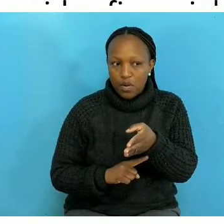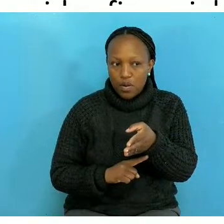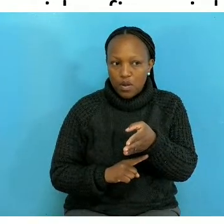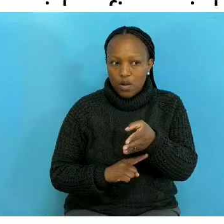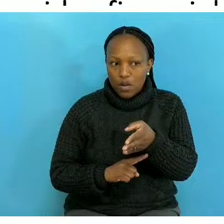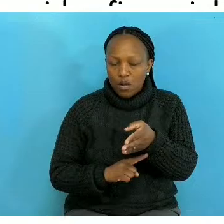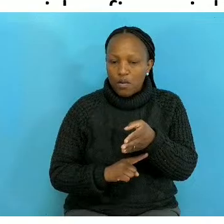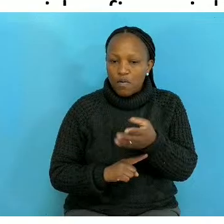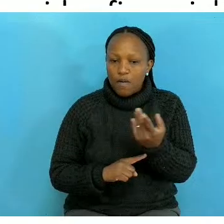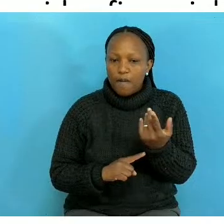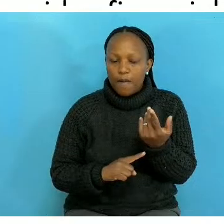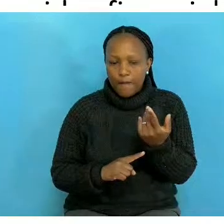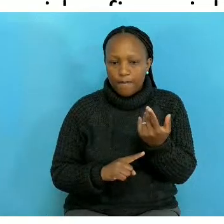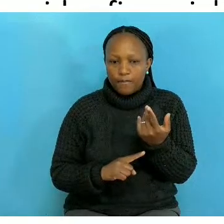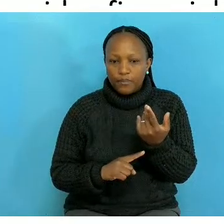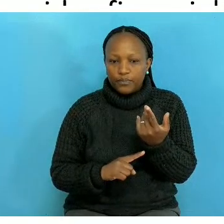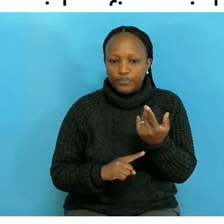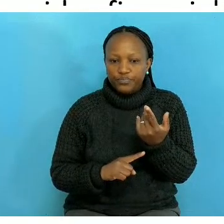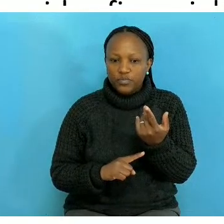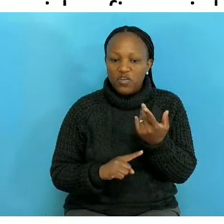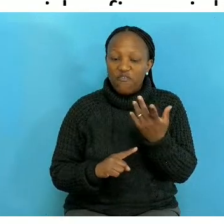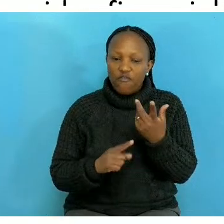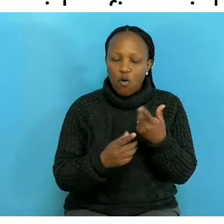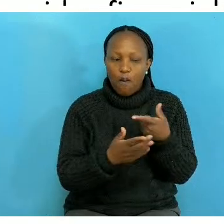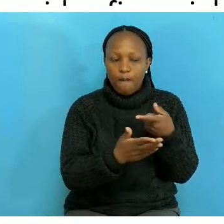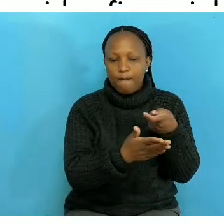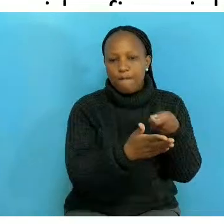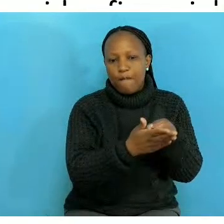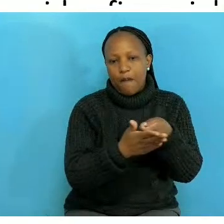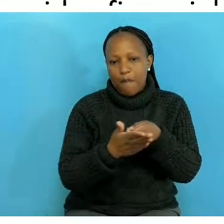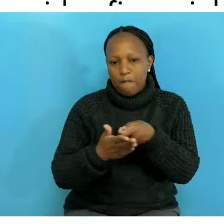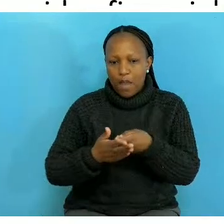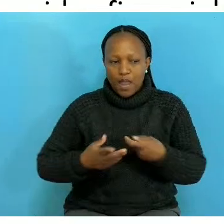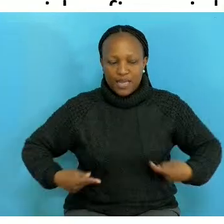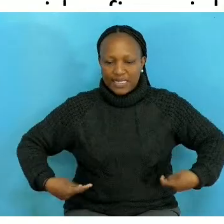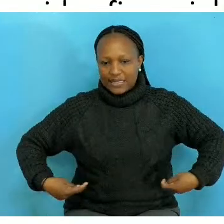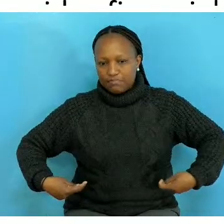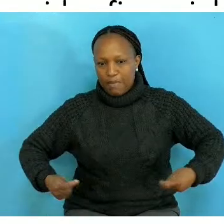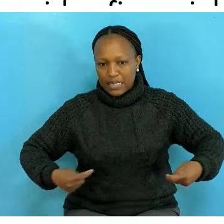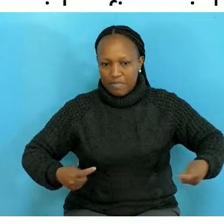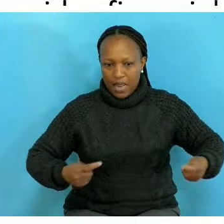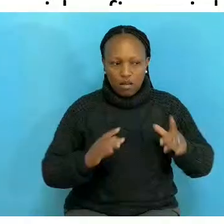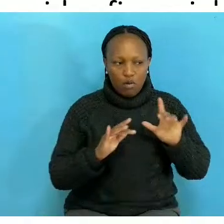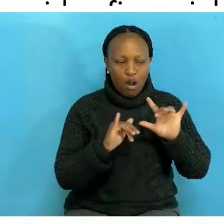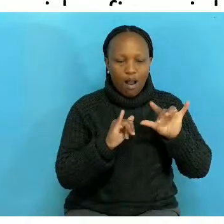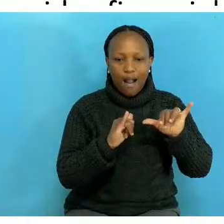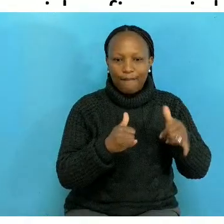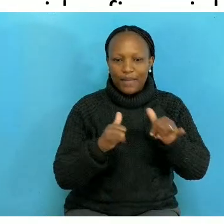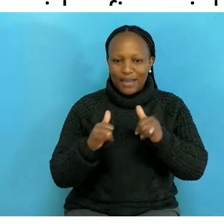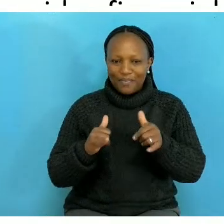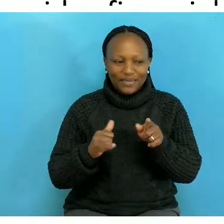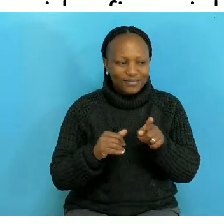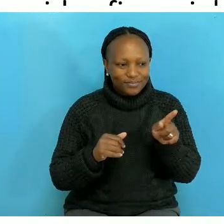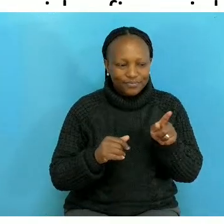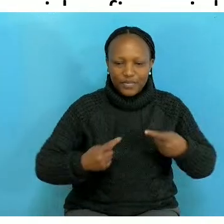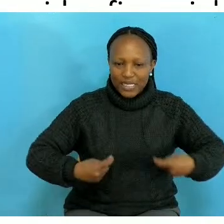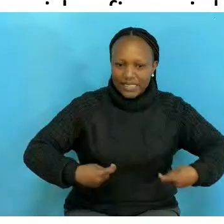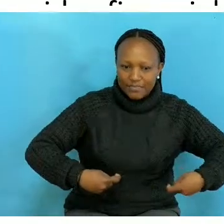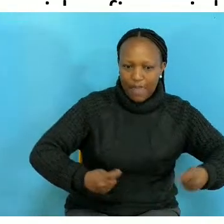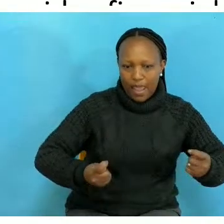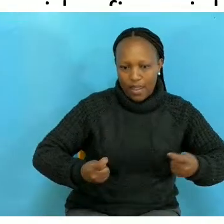fulfill with regards to the procurement spend. We've got a target that we also need to